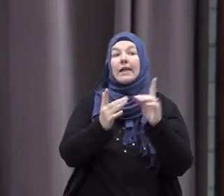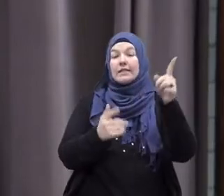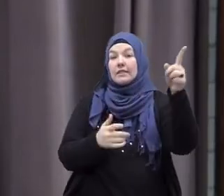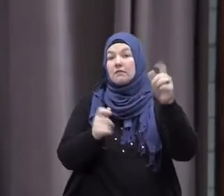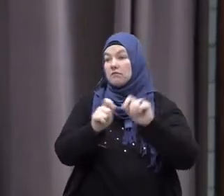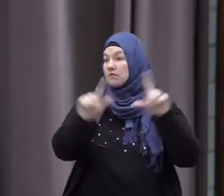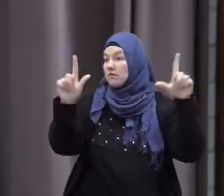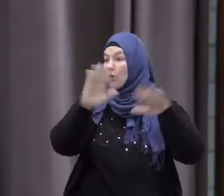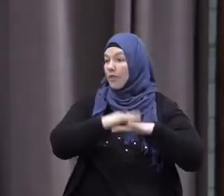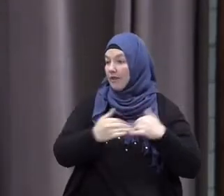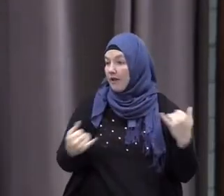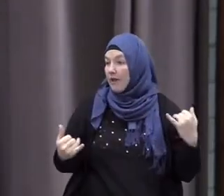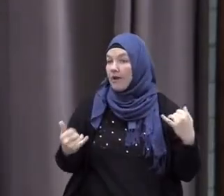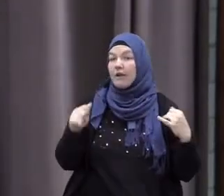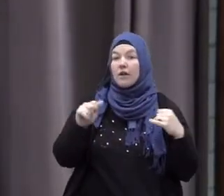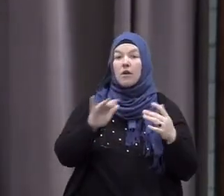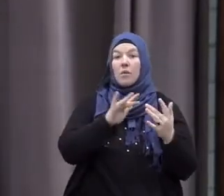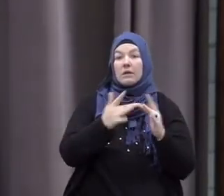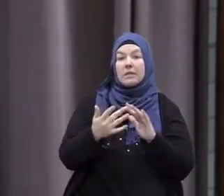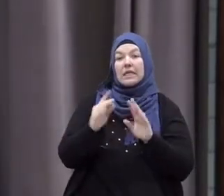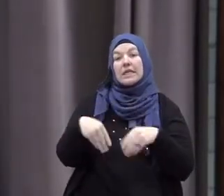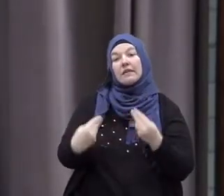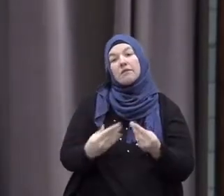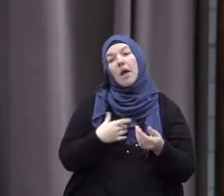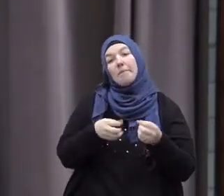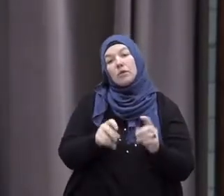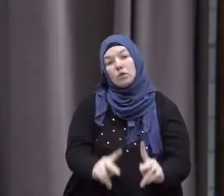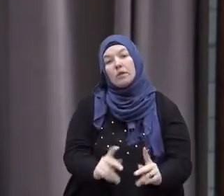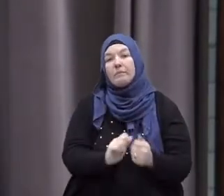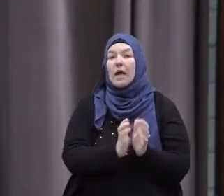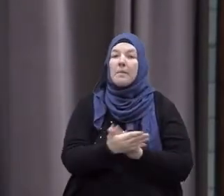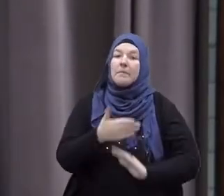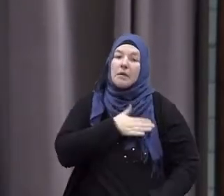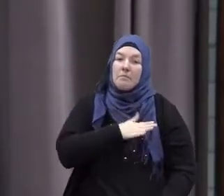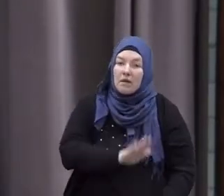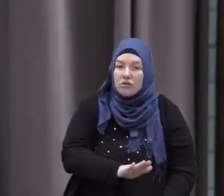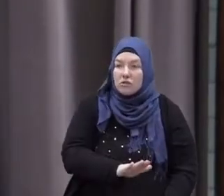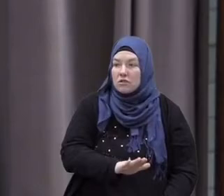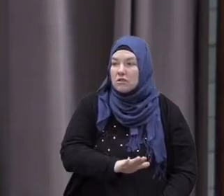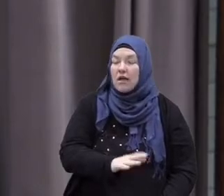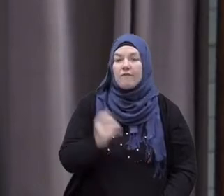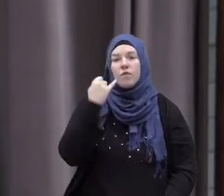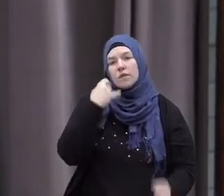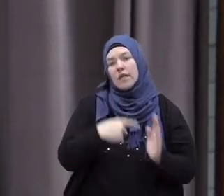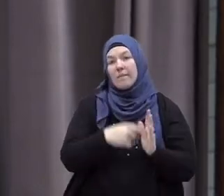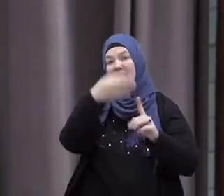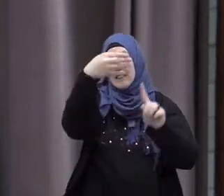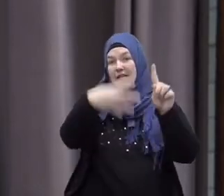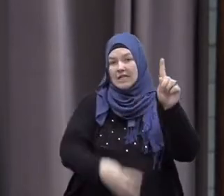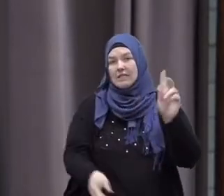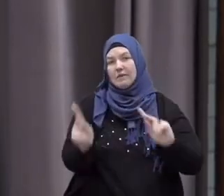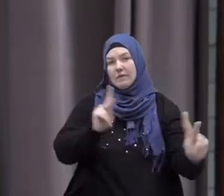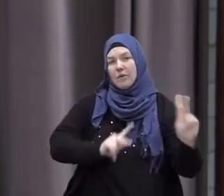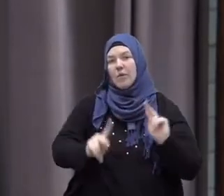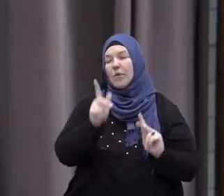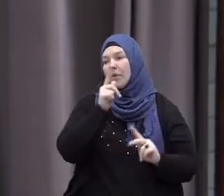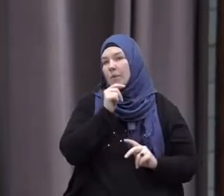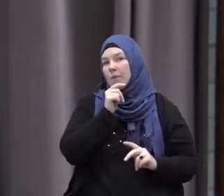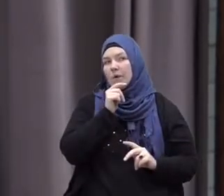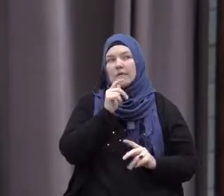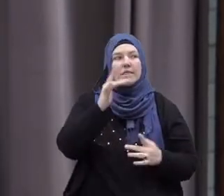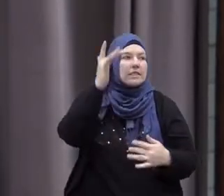section that gives us the chance to be compassionate. If there is a list of people who